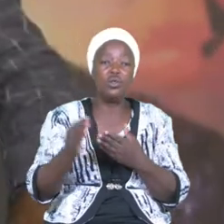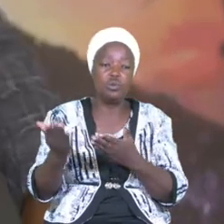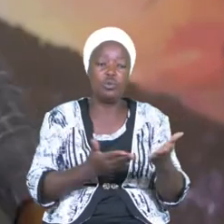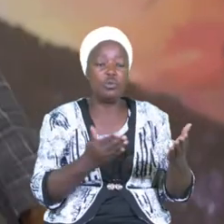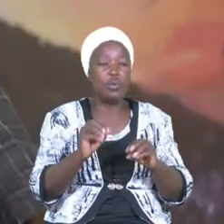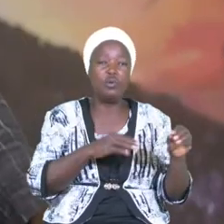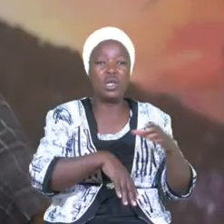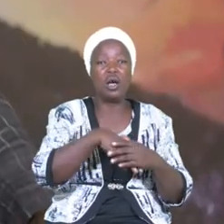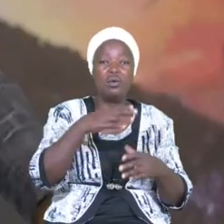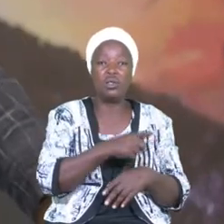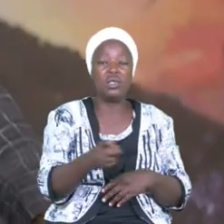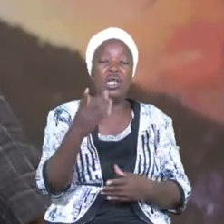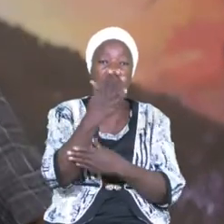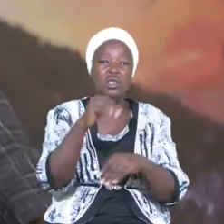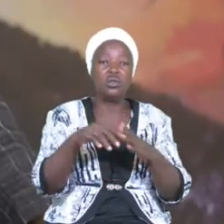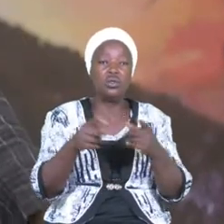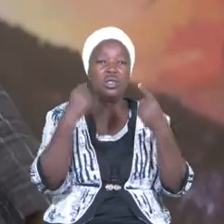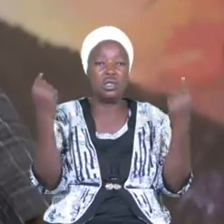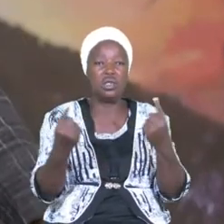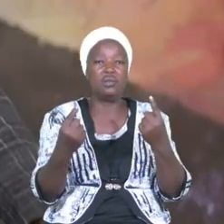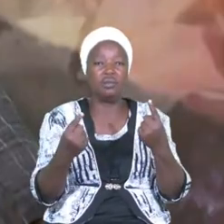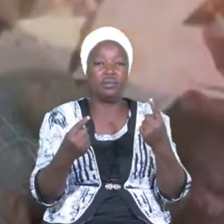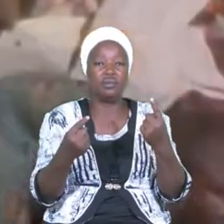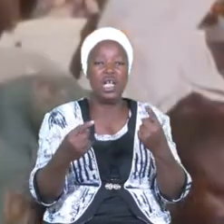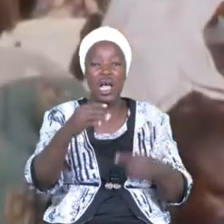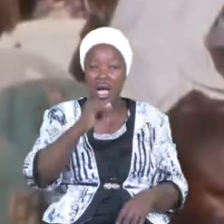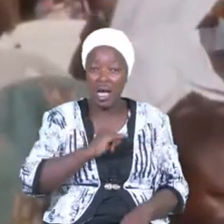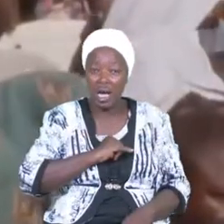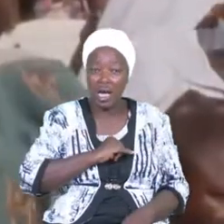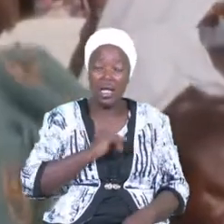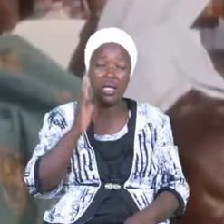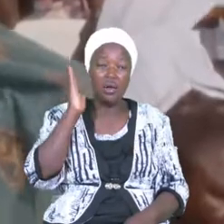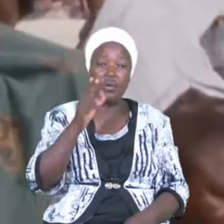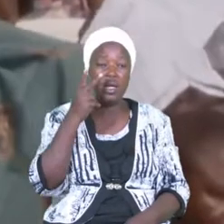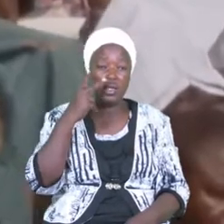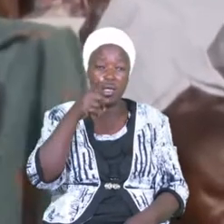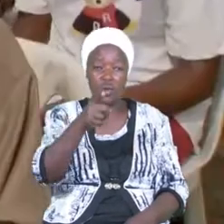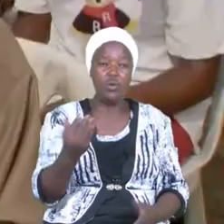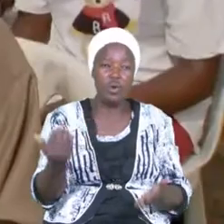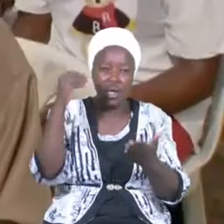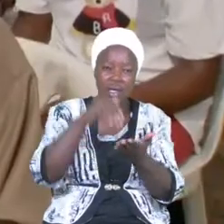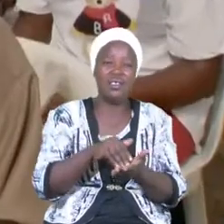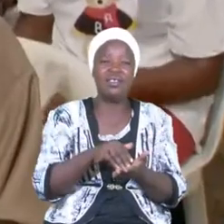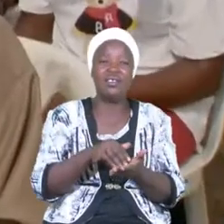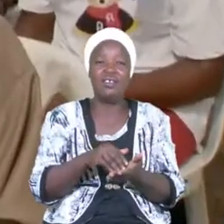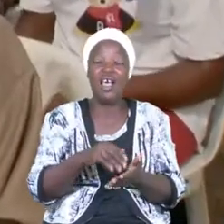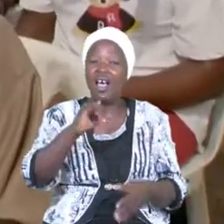iniquity. I will see you again. I said I will see you again.